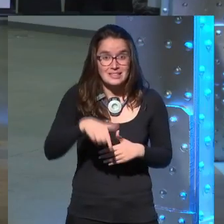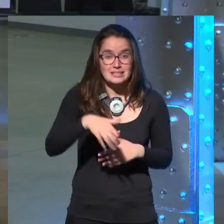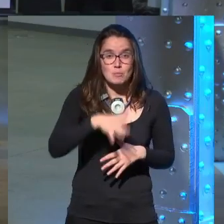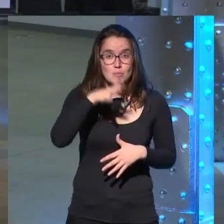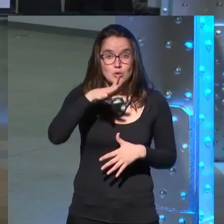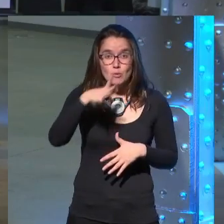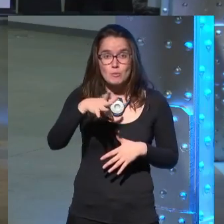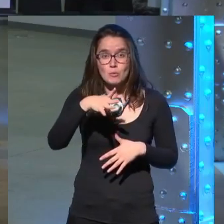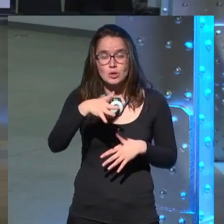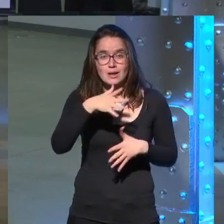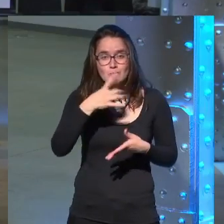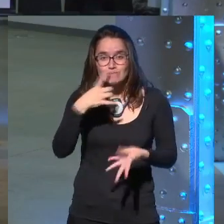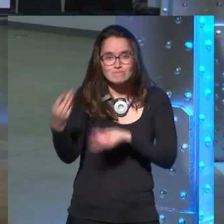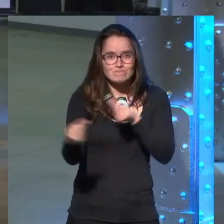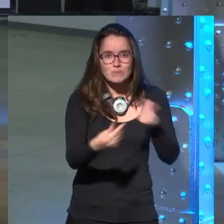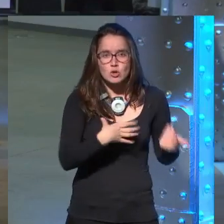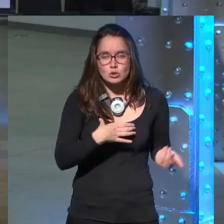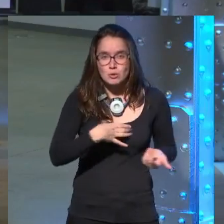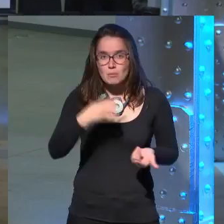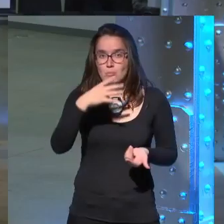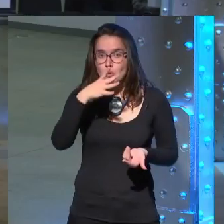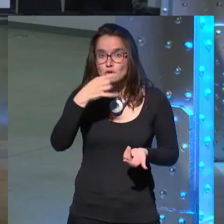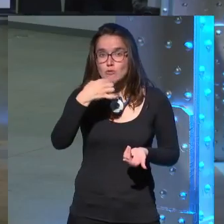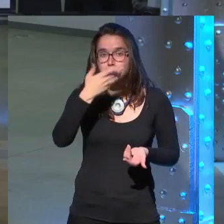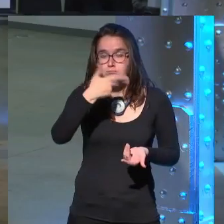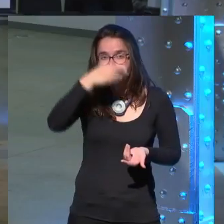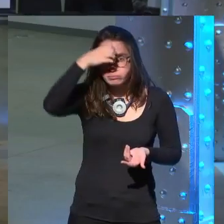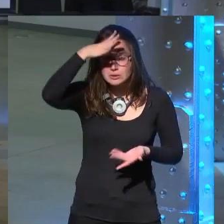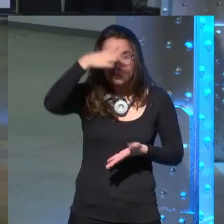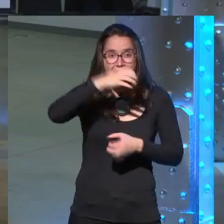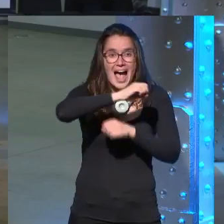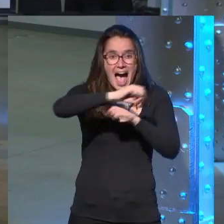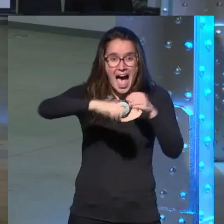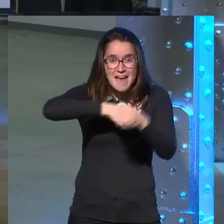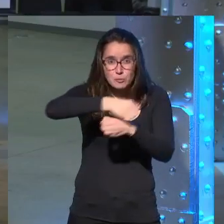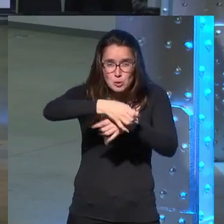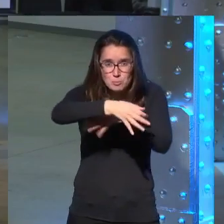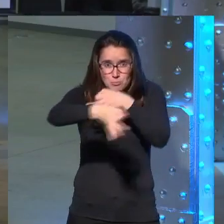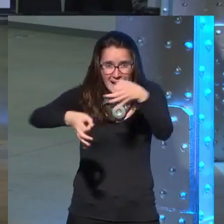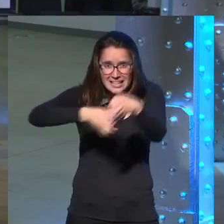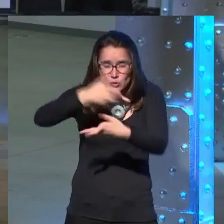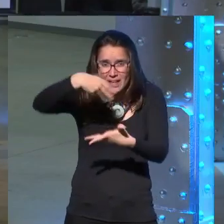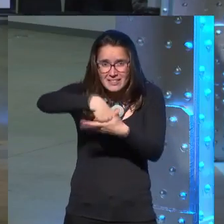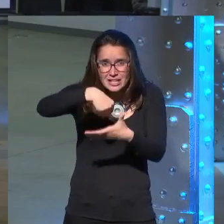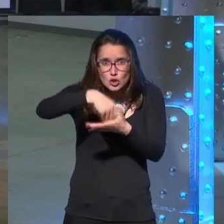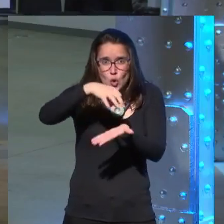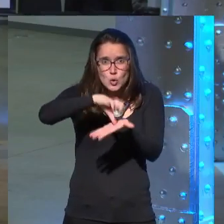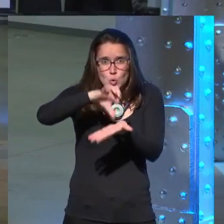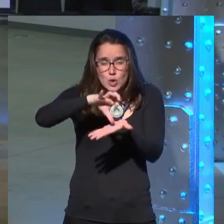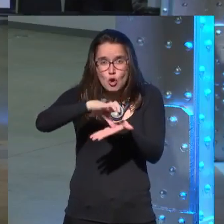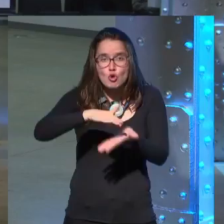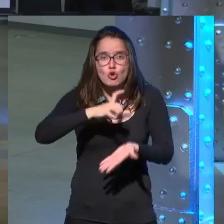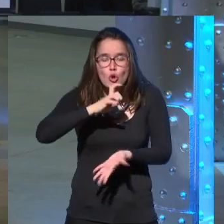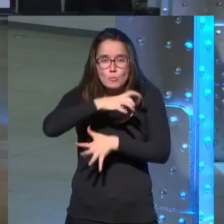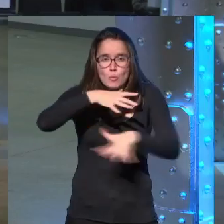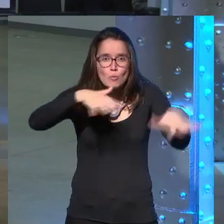it, because I know a lot about the atoms, the particles inside the nucleus, about how they're moving,